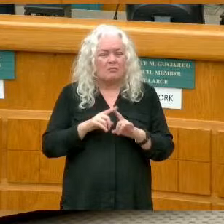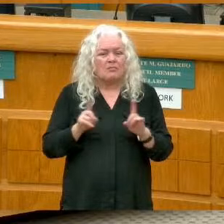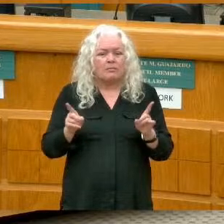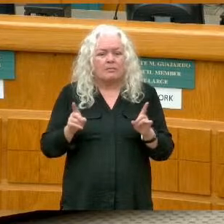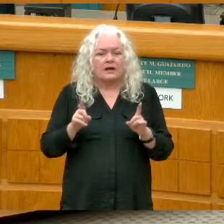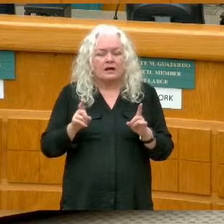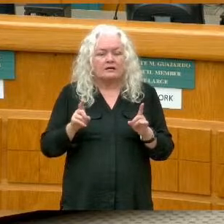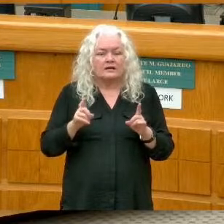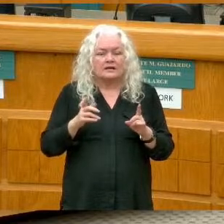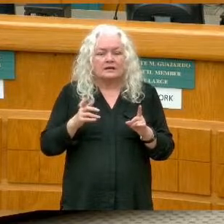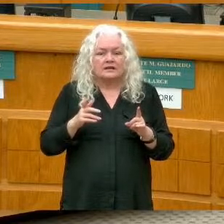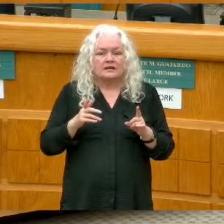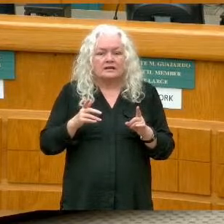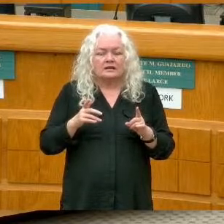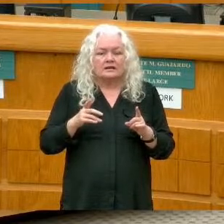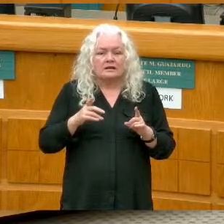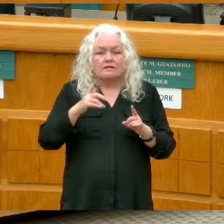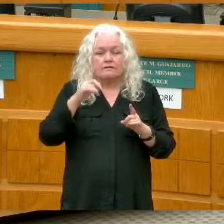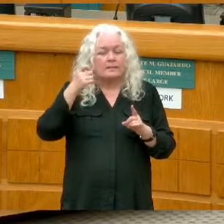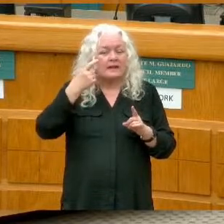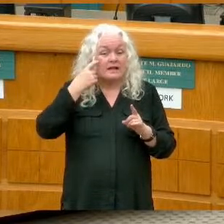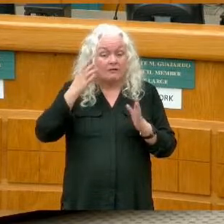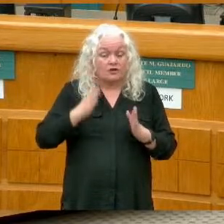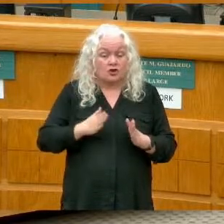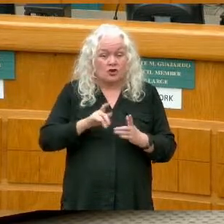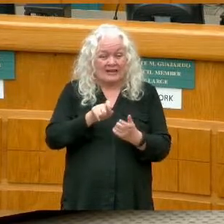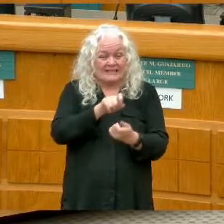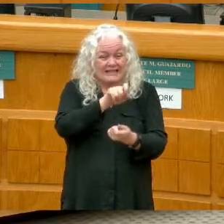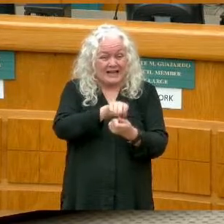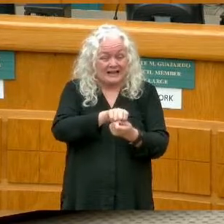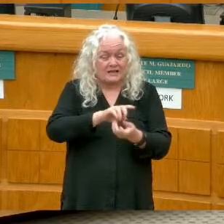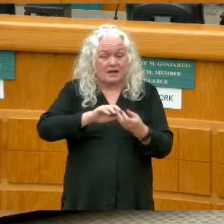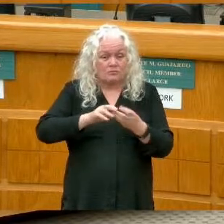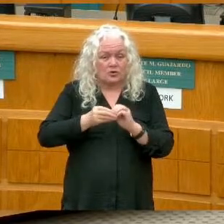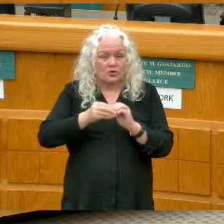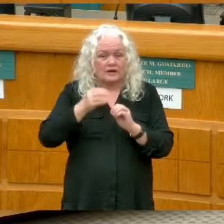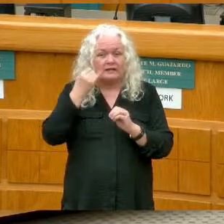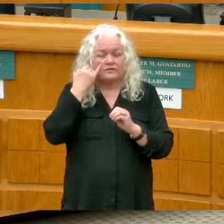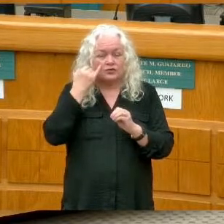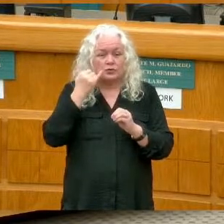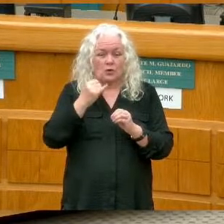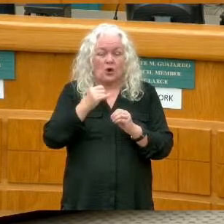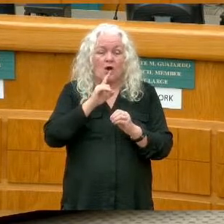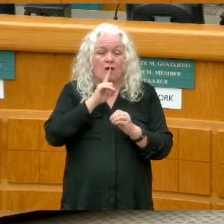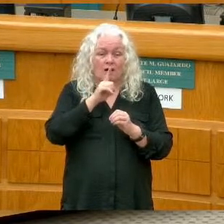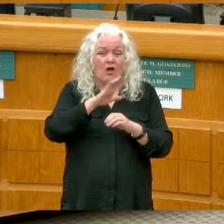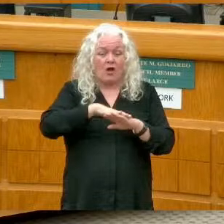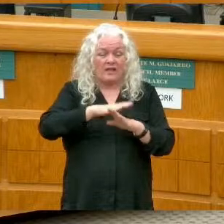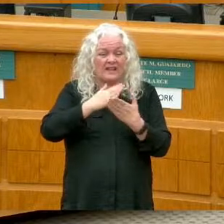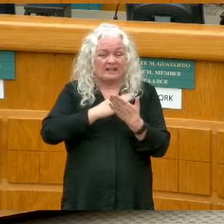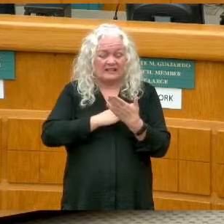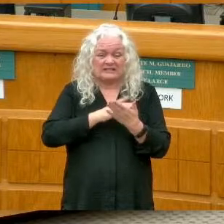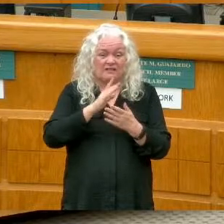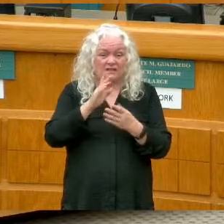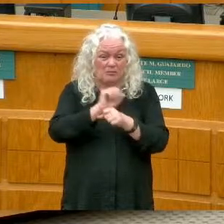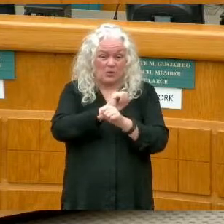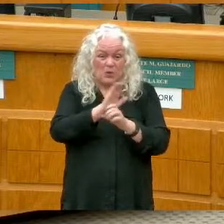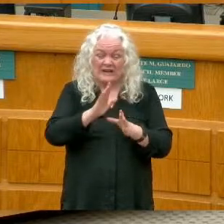no occupancy guideline from the governor if you're on an essential services list.